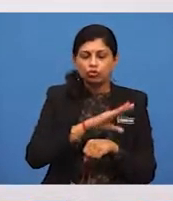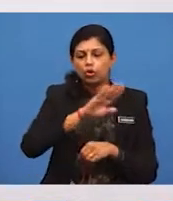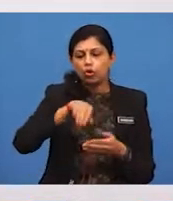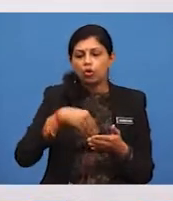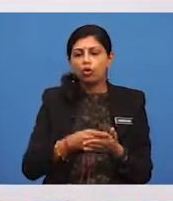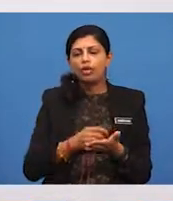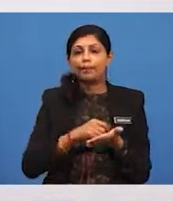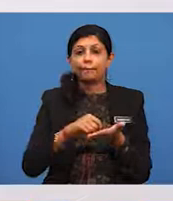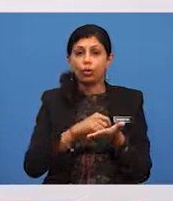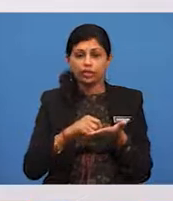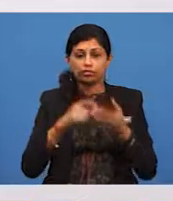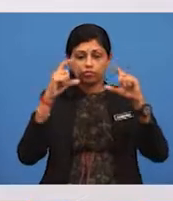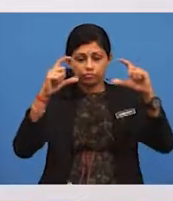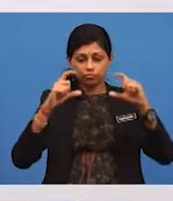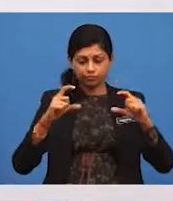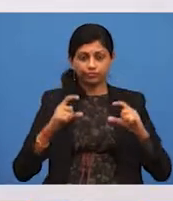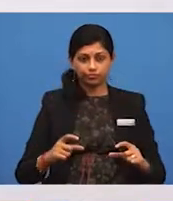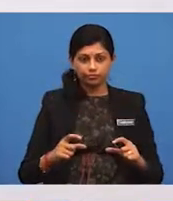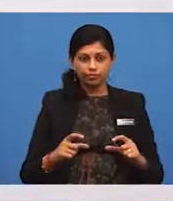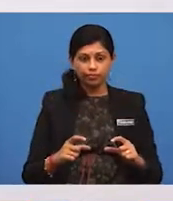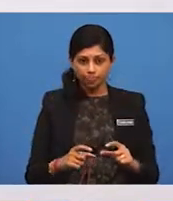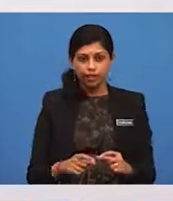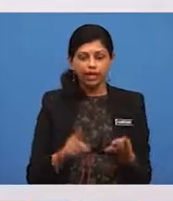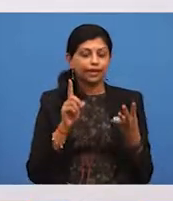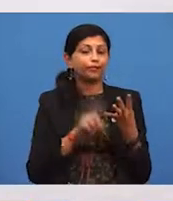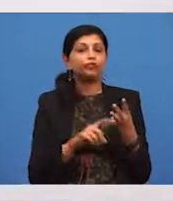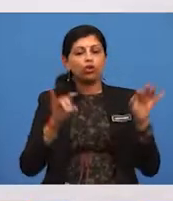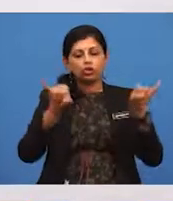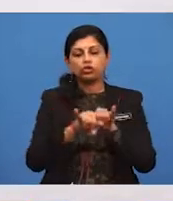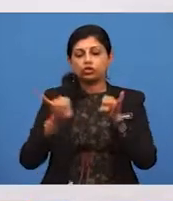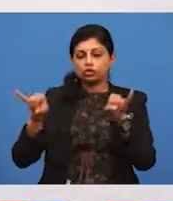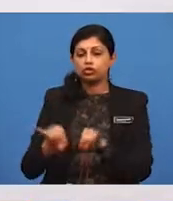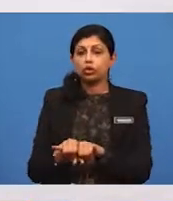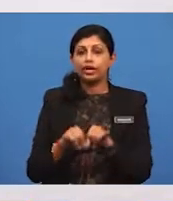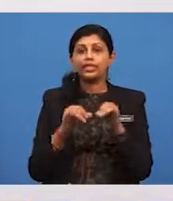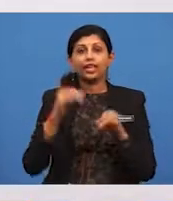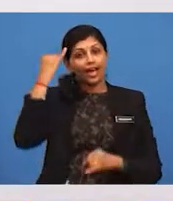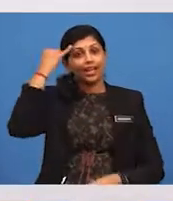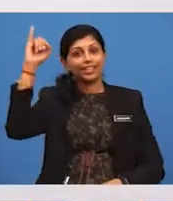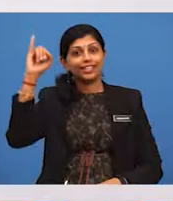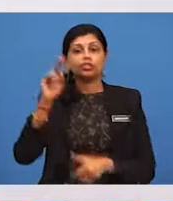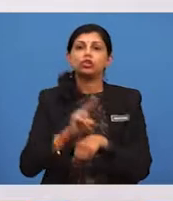number four join the ideas using sentence connectors